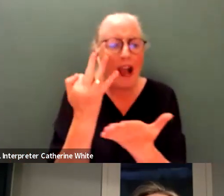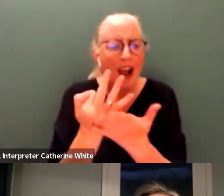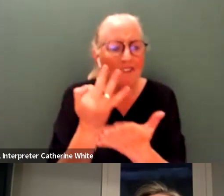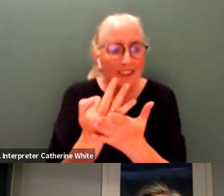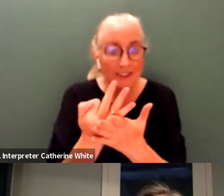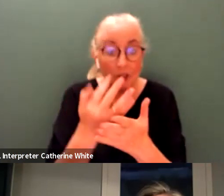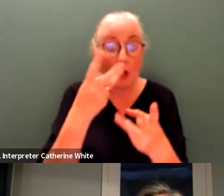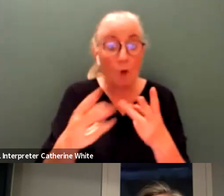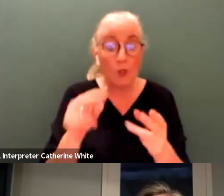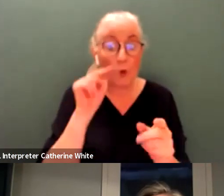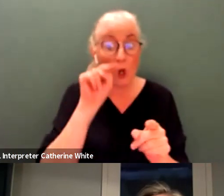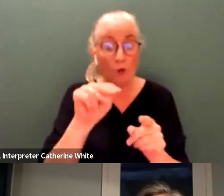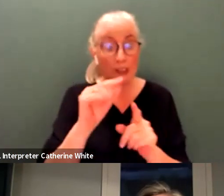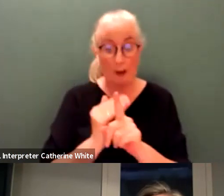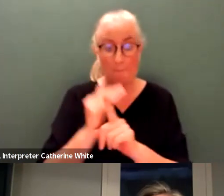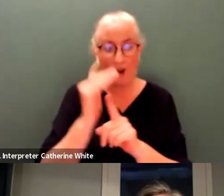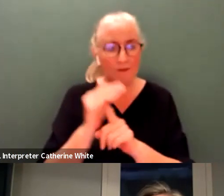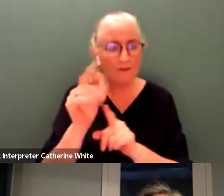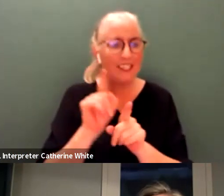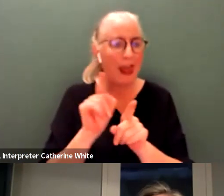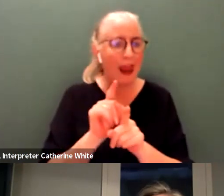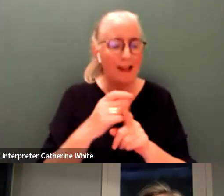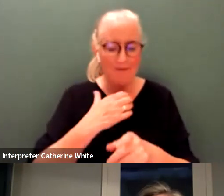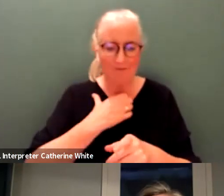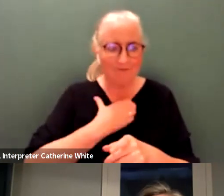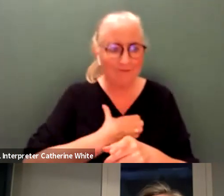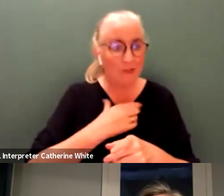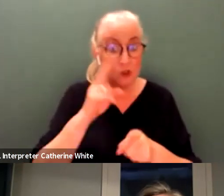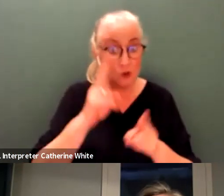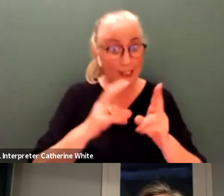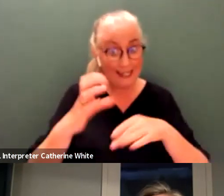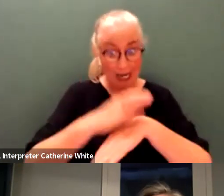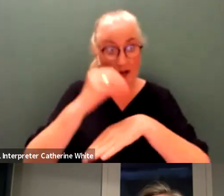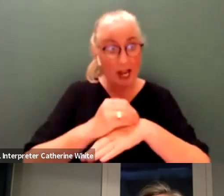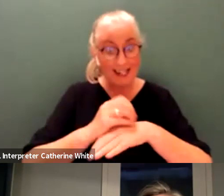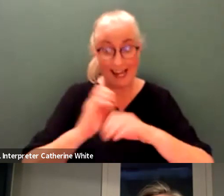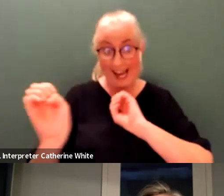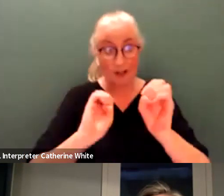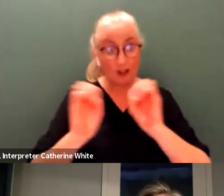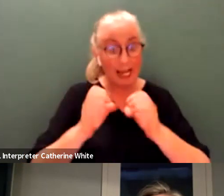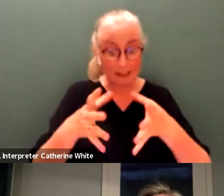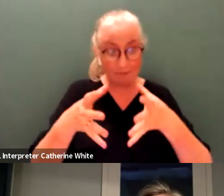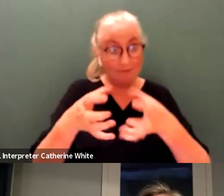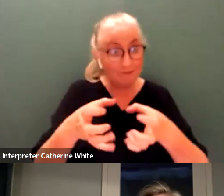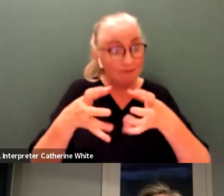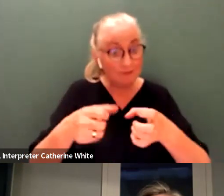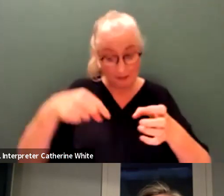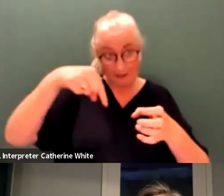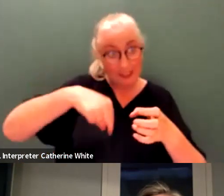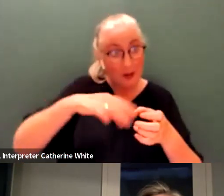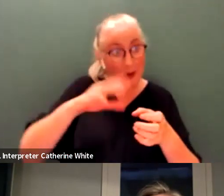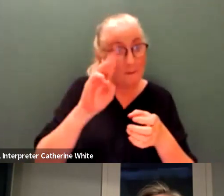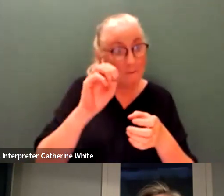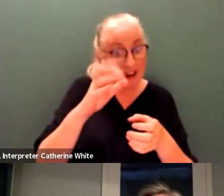you notice improvements in your stress incontinence, should you continue with your pelvic floor exercises? Thanks, that's a really